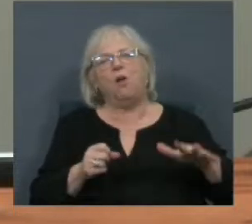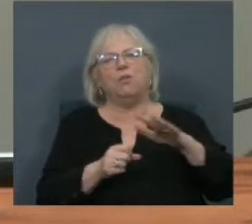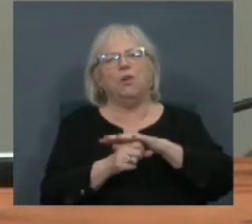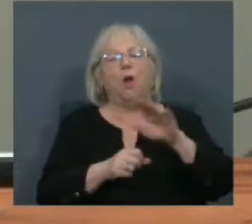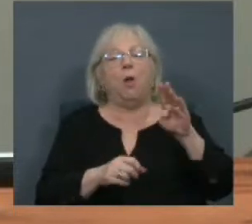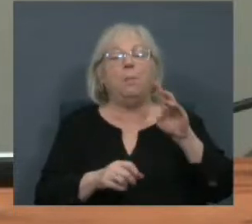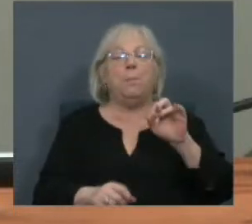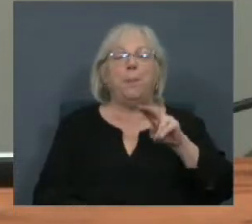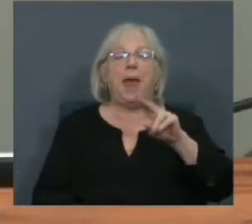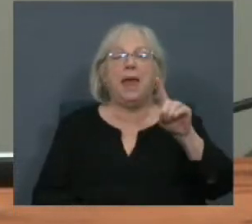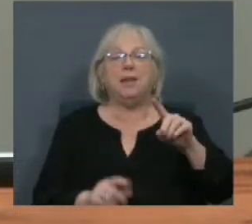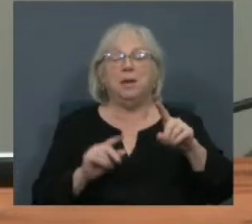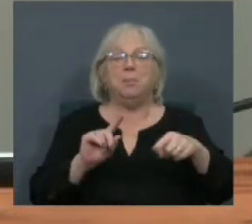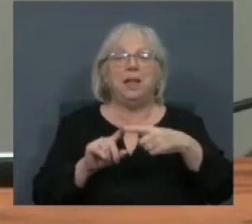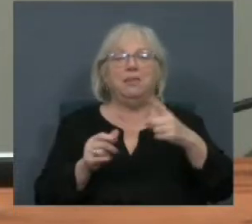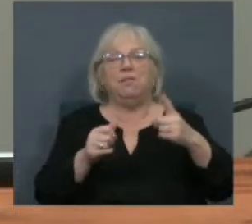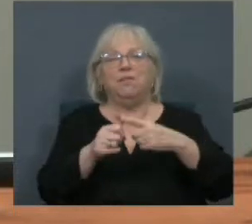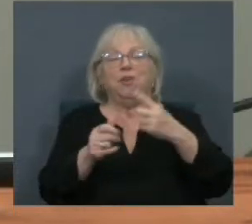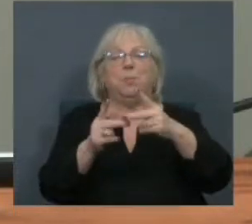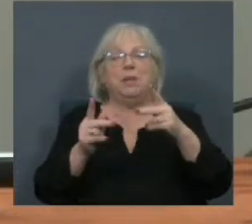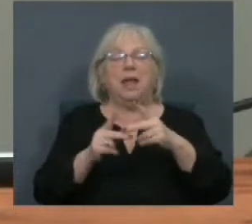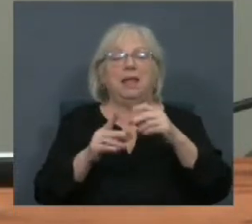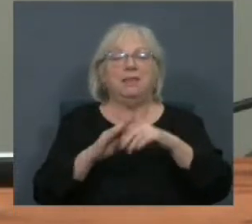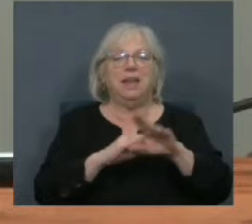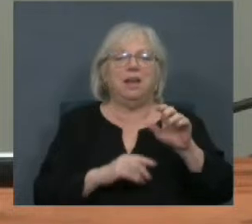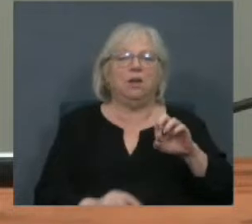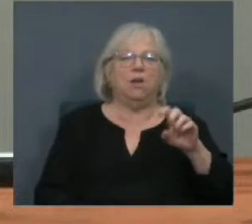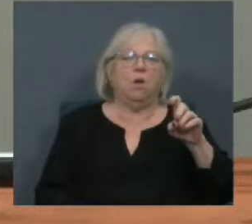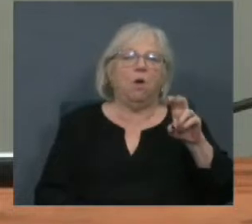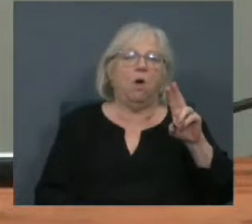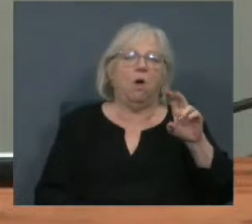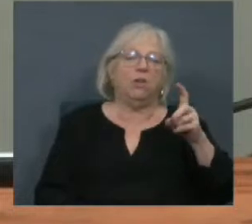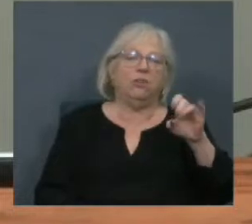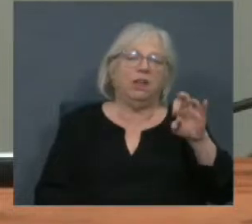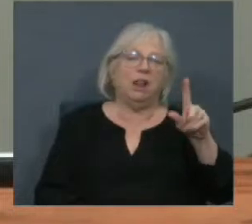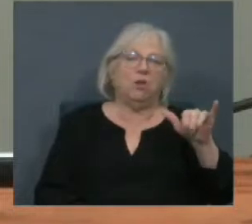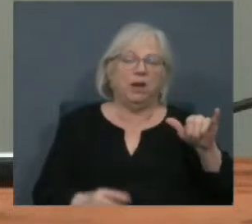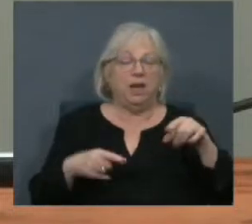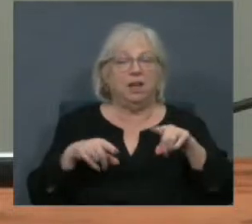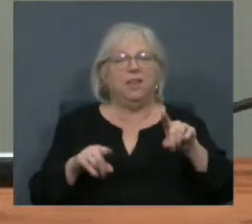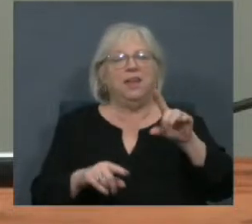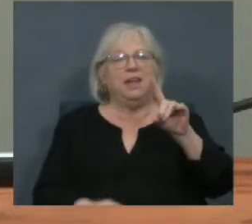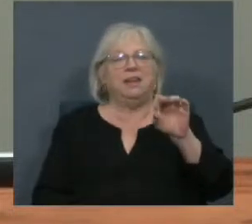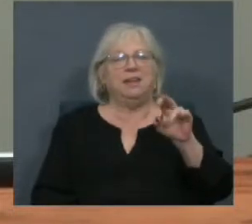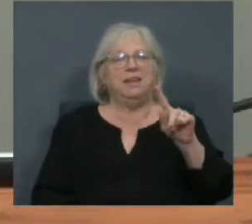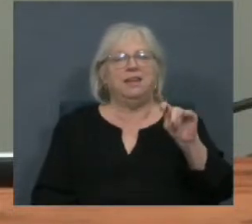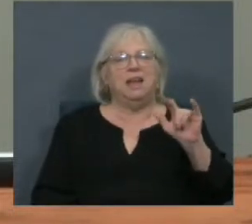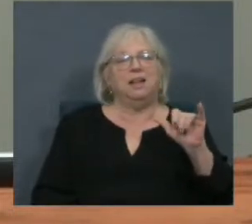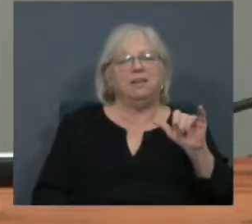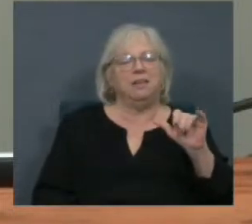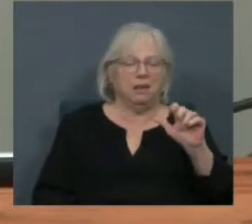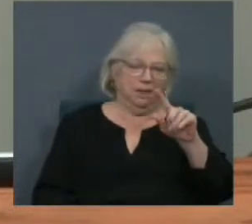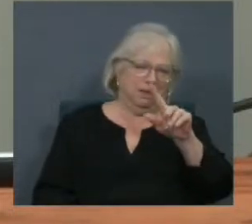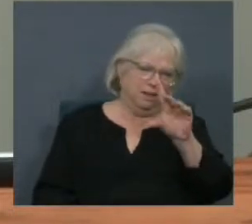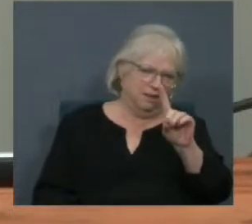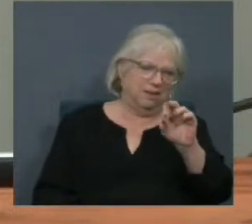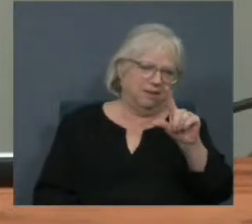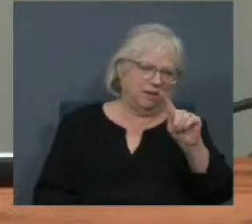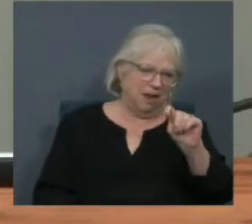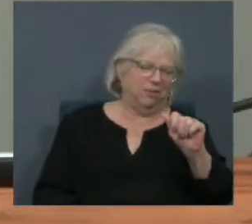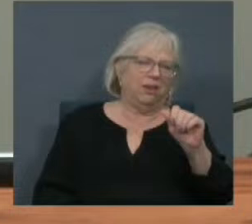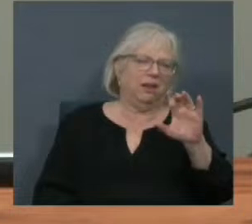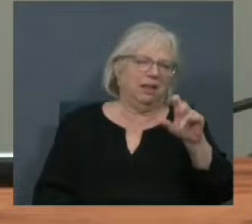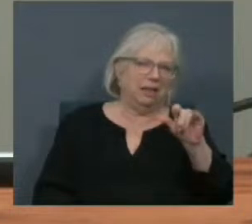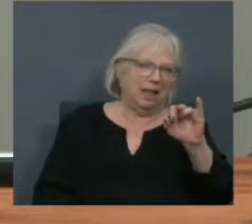band, as well as first place in auxiliary at the prestigious Delta Classic Battle of the Bands competition. And